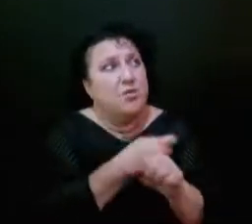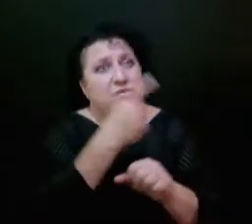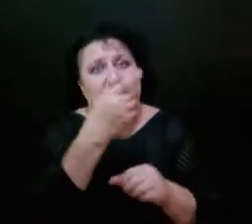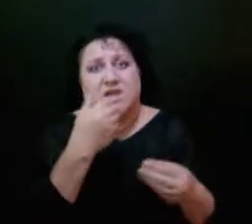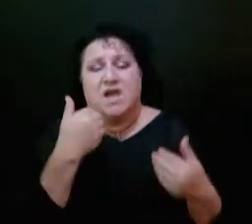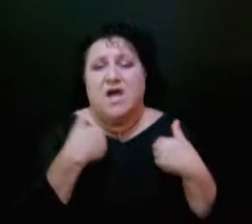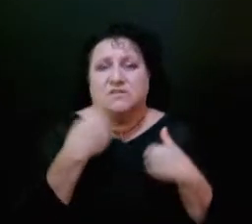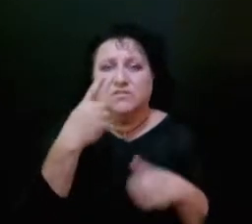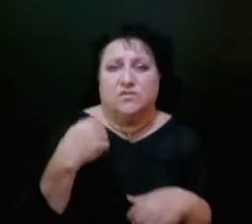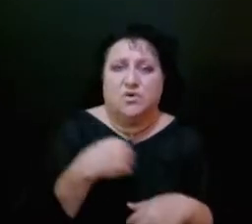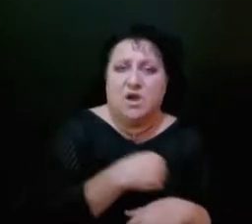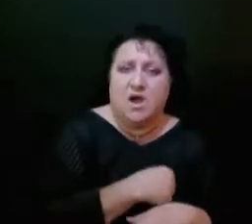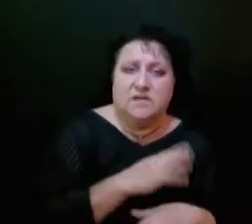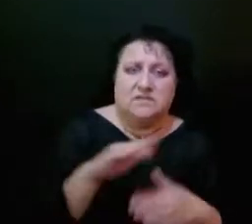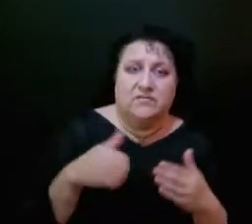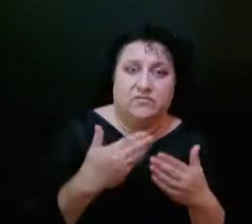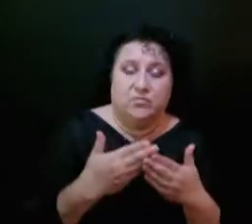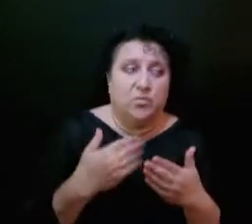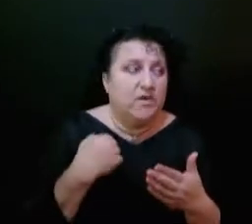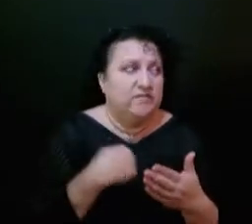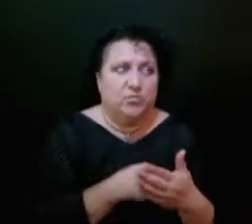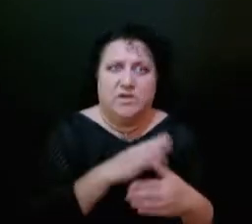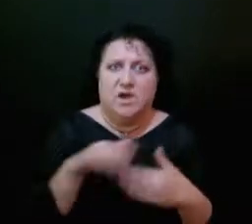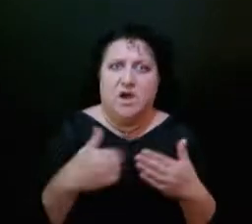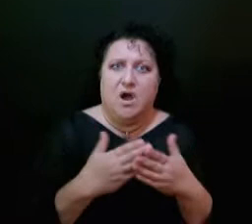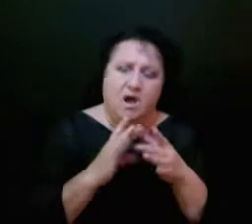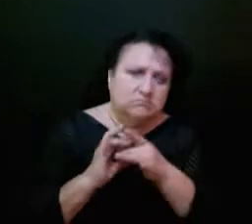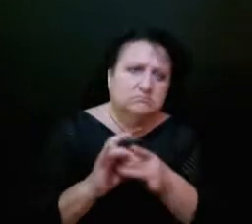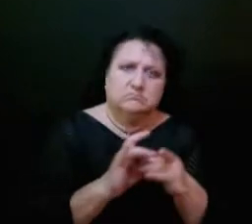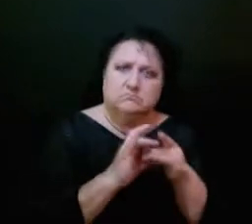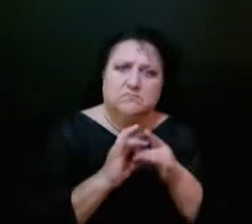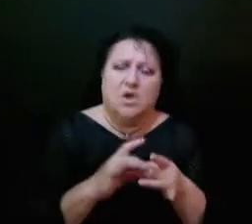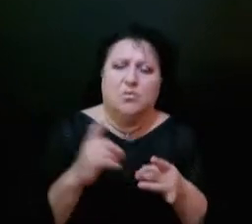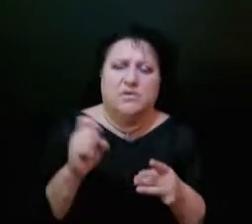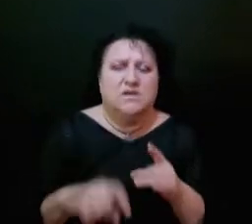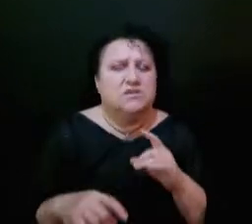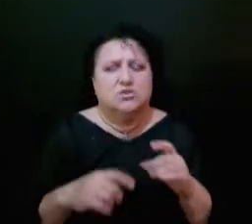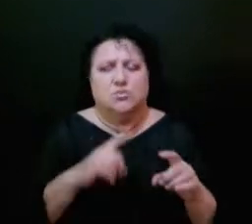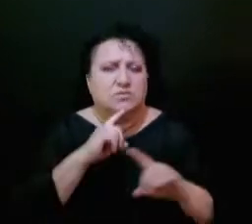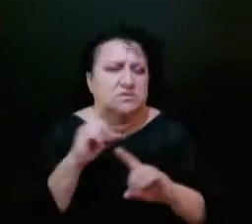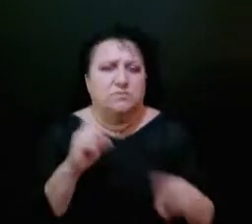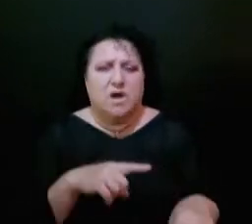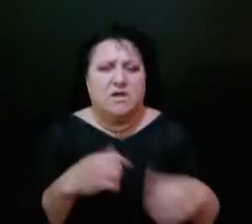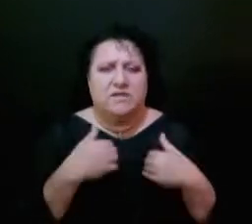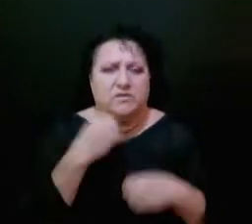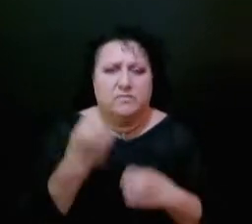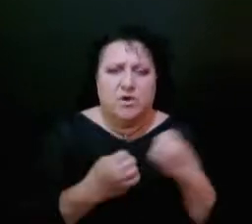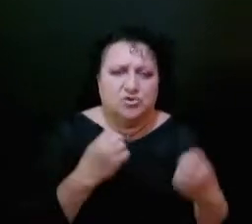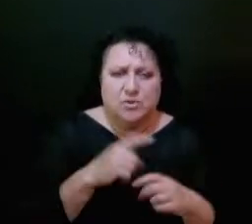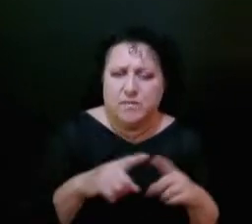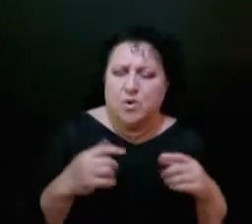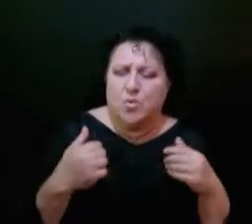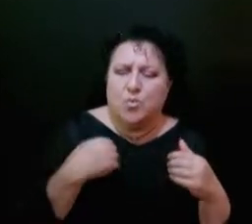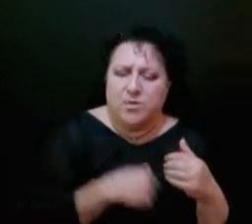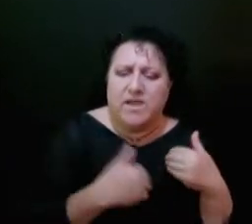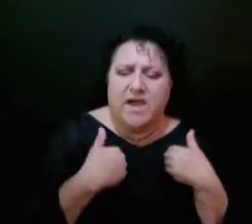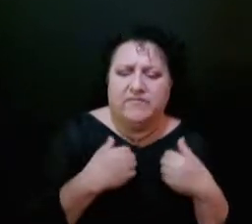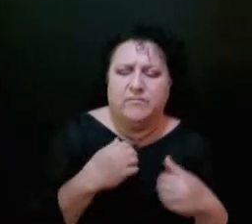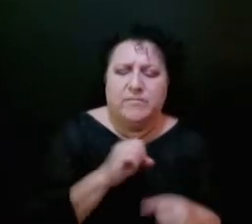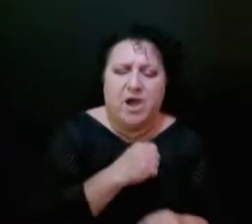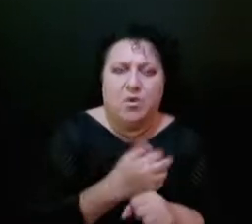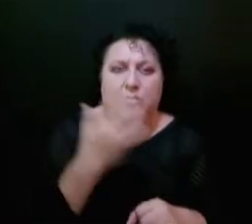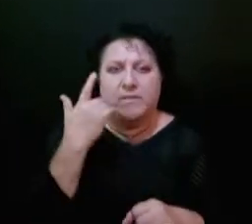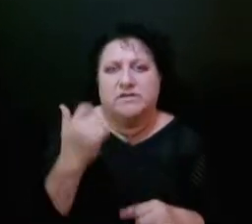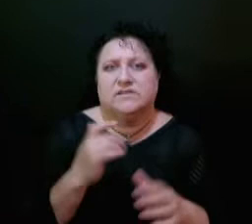We shouldn't respond and react out of emotion, but biblically, we have power because of what Jesus has done. In verses